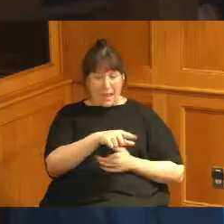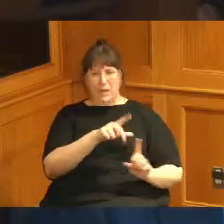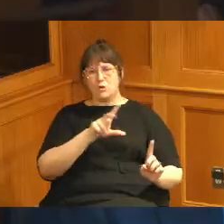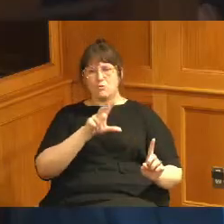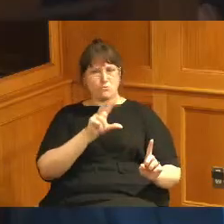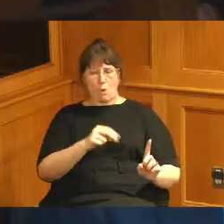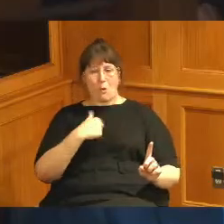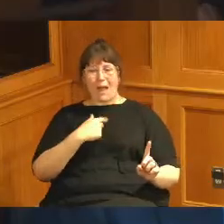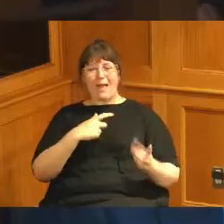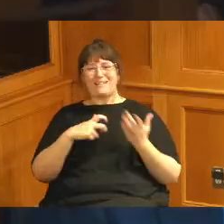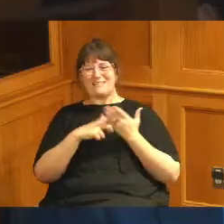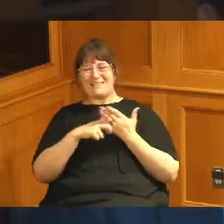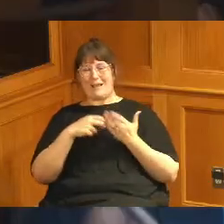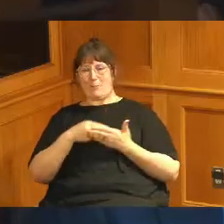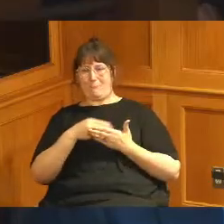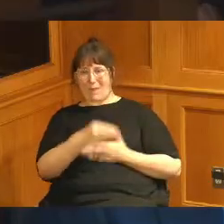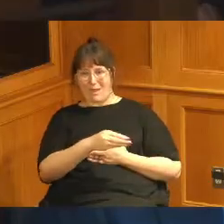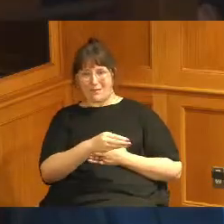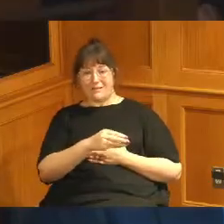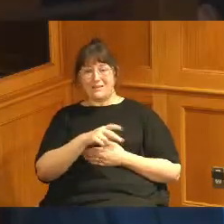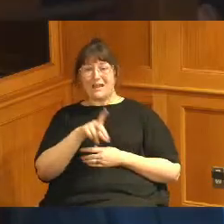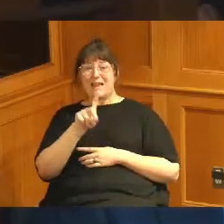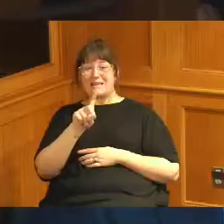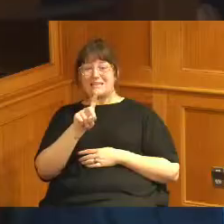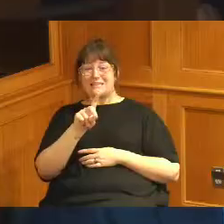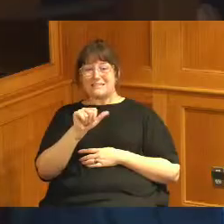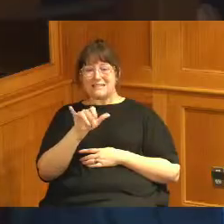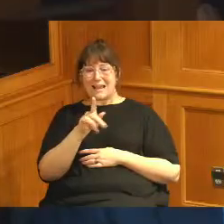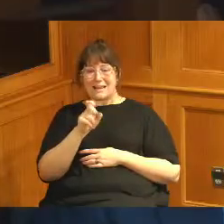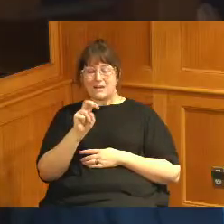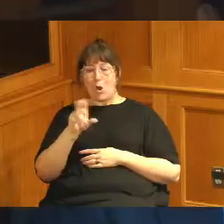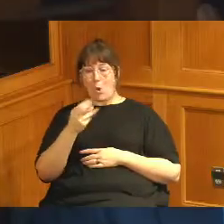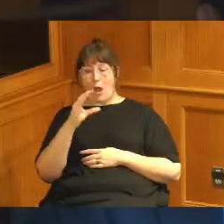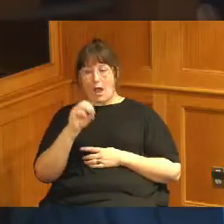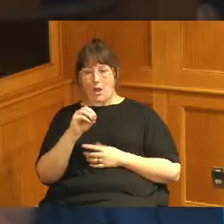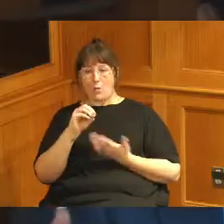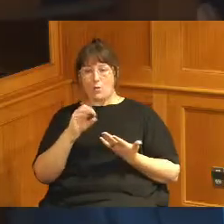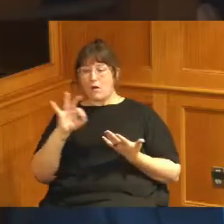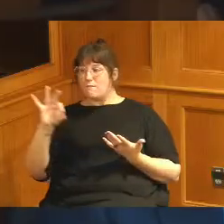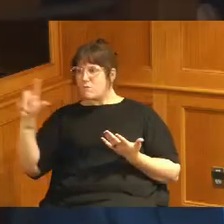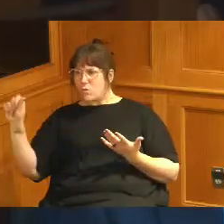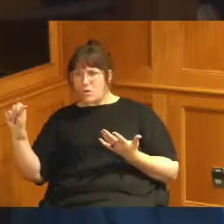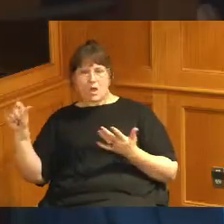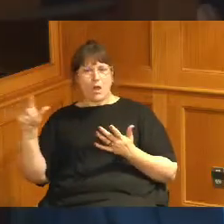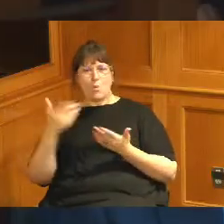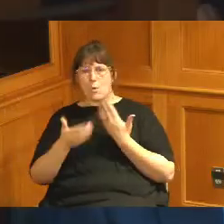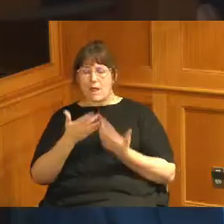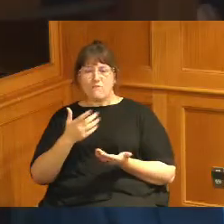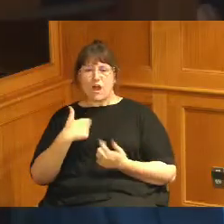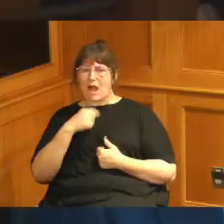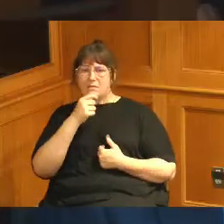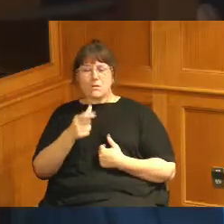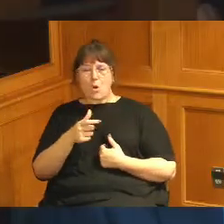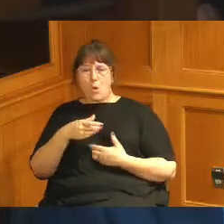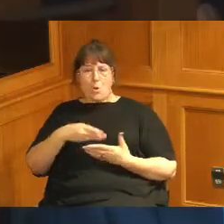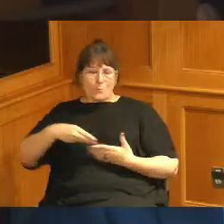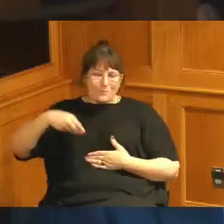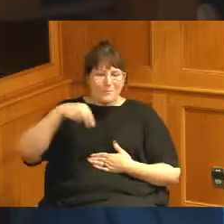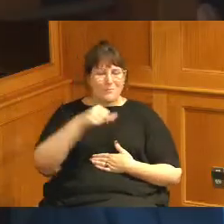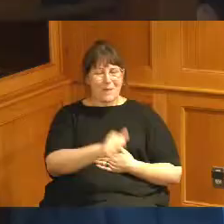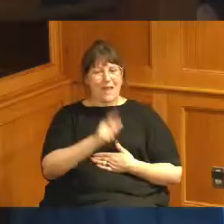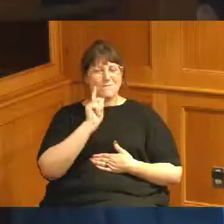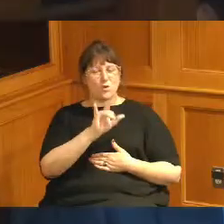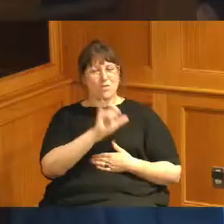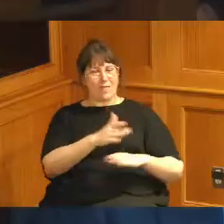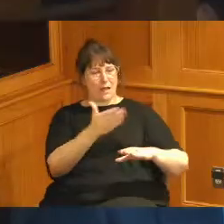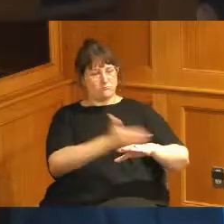ticket to go. If I'm from Dayton, Ohio, if I'm from Orlando, Florida, I don't pay for the maintenance and